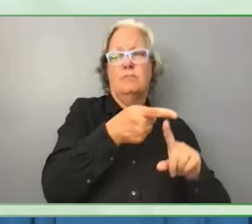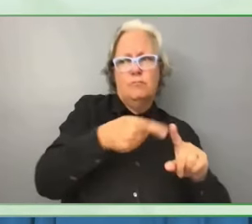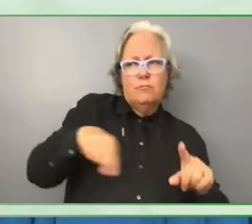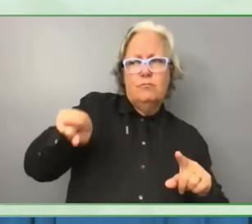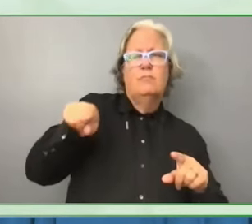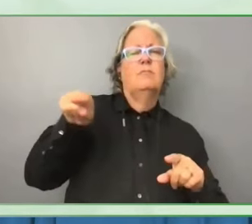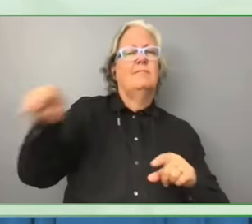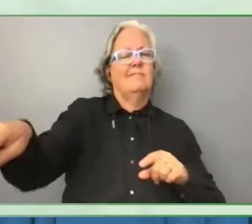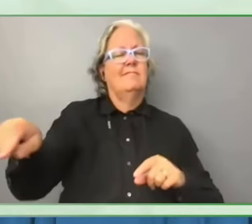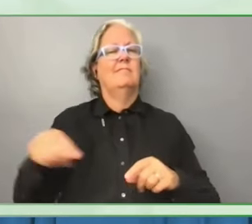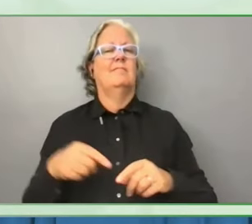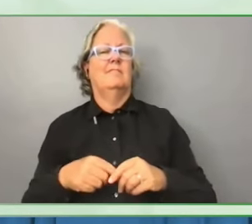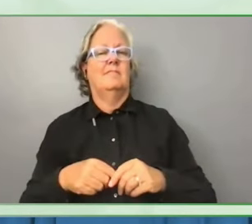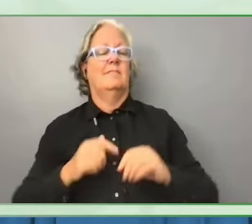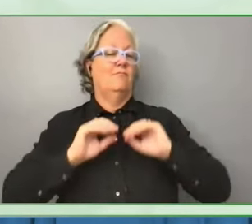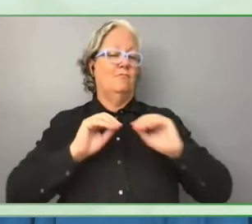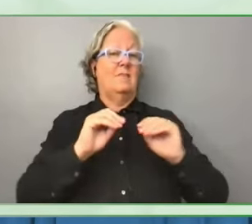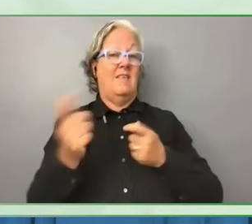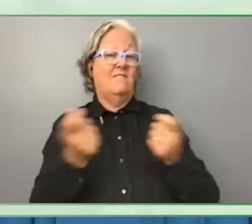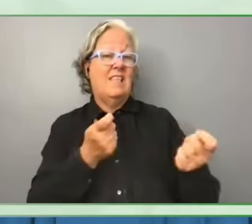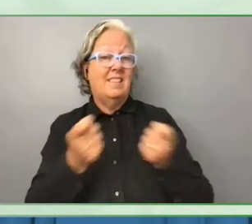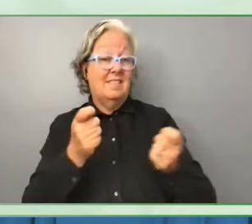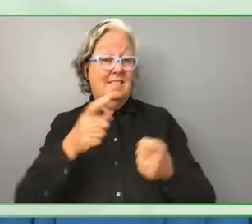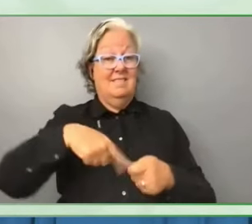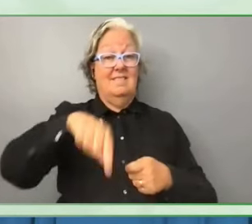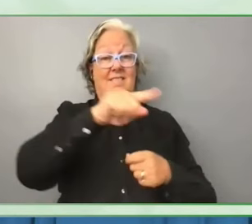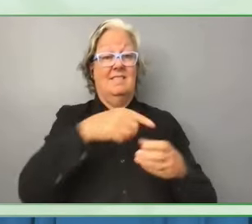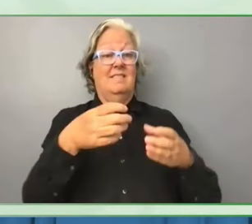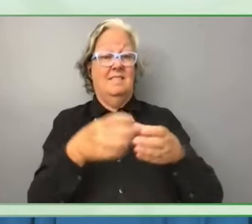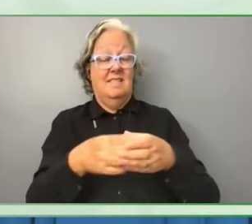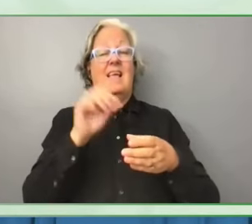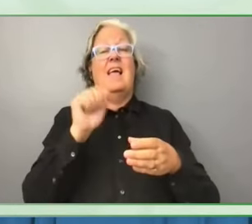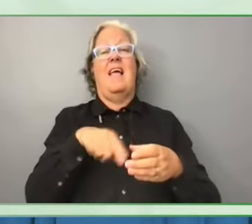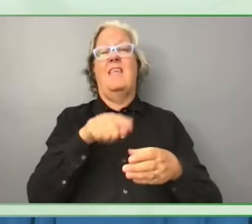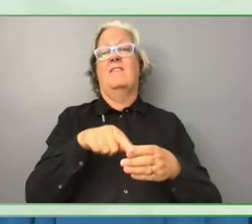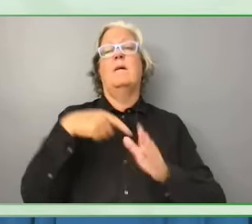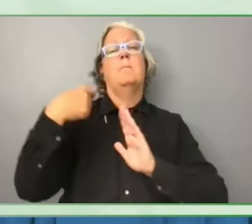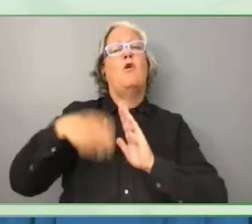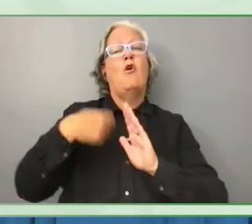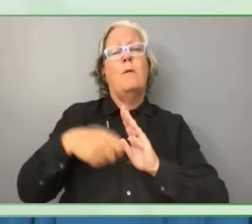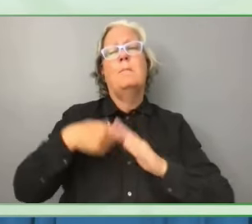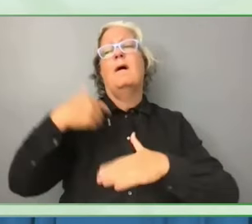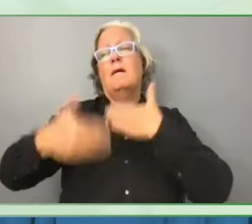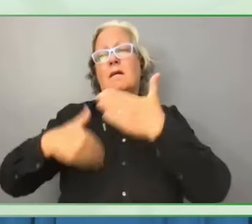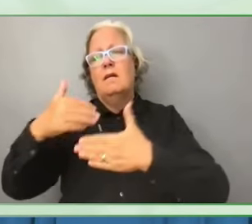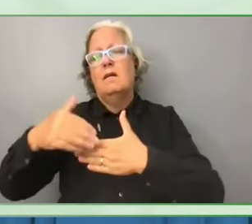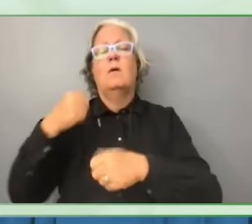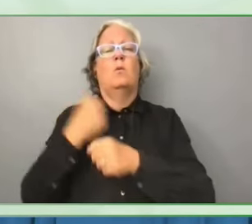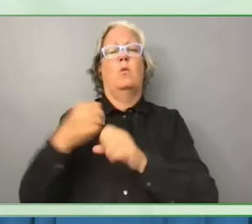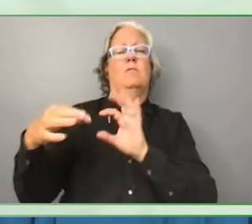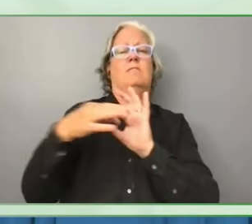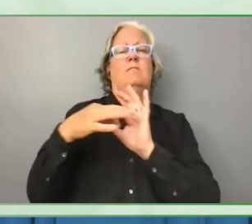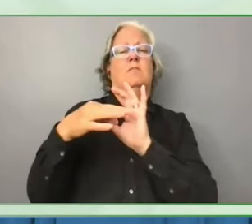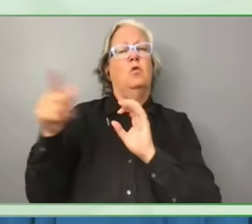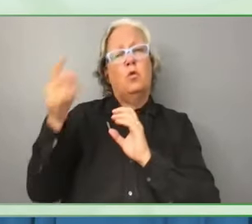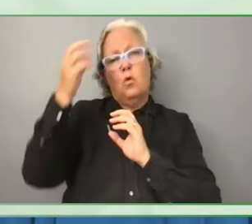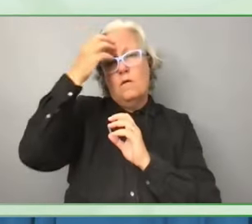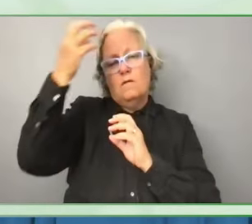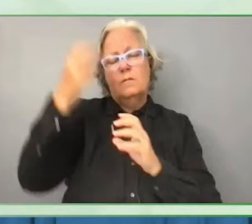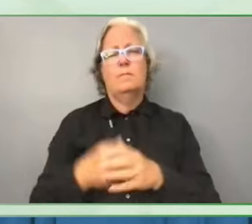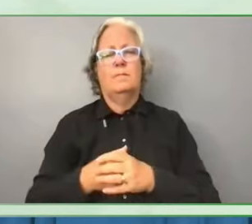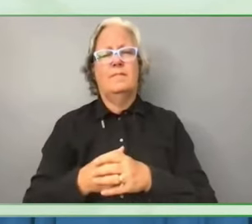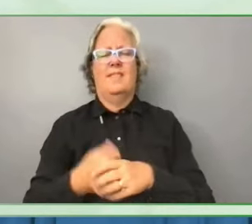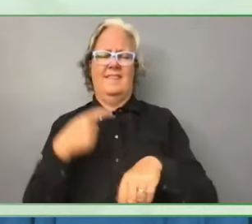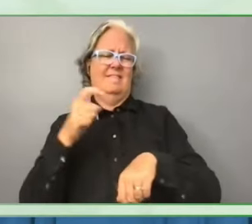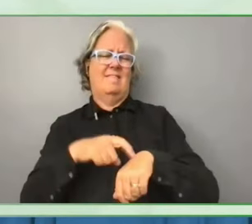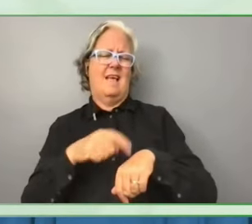of facilitators that can roll out the program, and we work closely with the government. Due to time, I will not go into